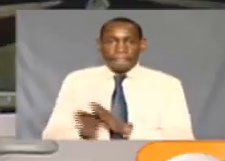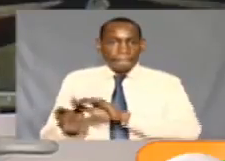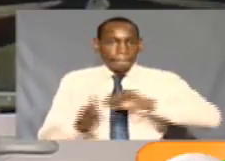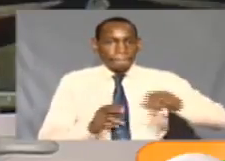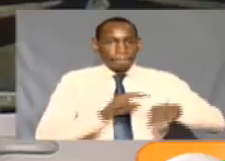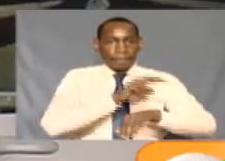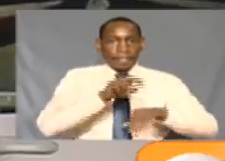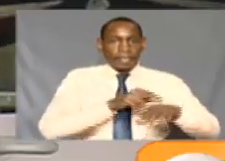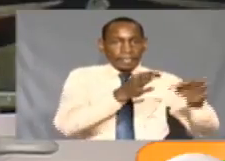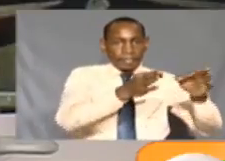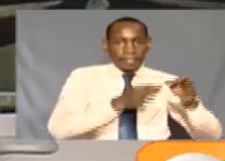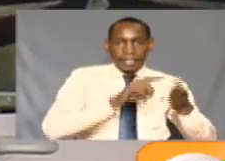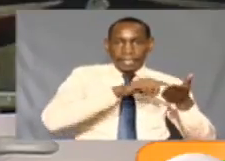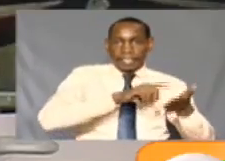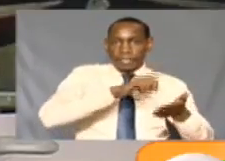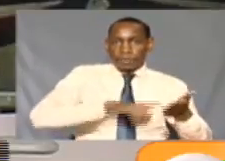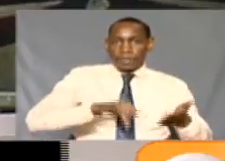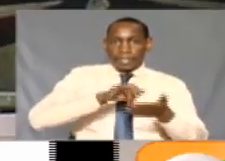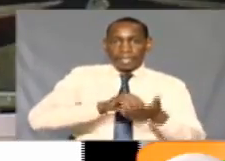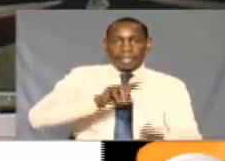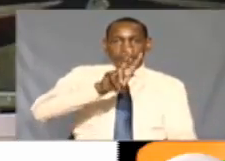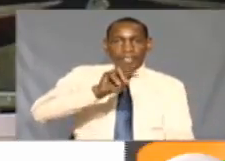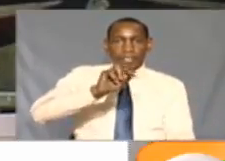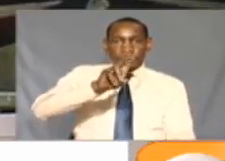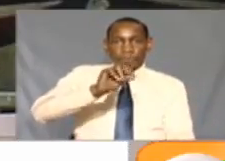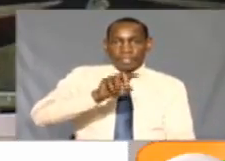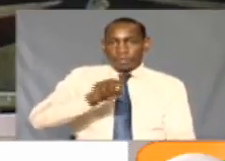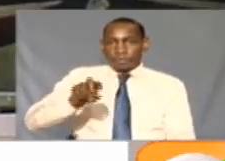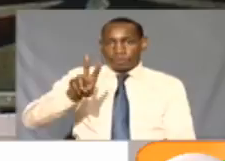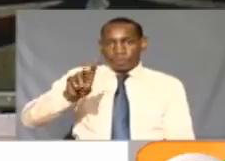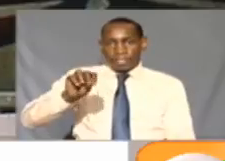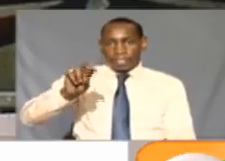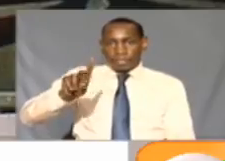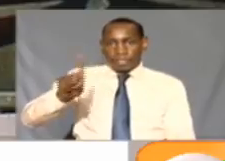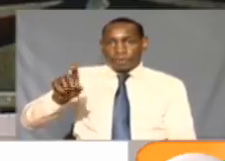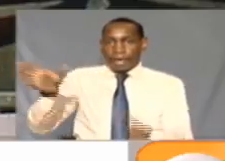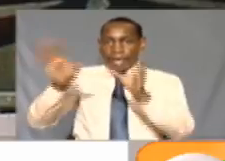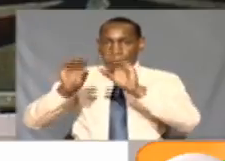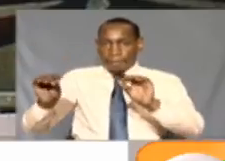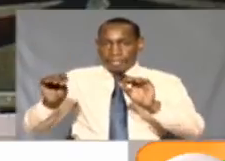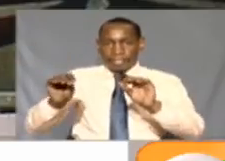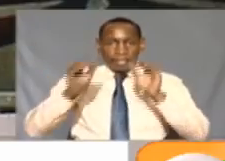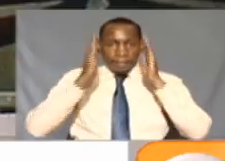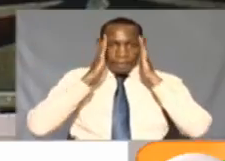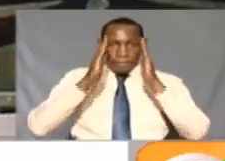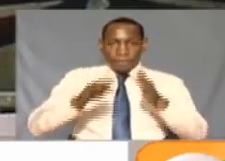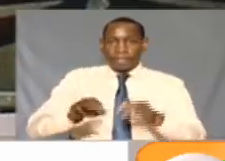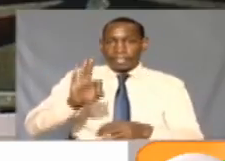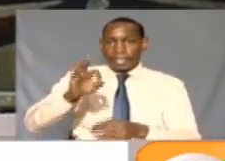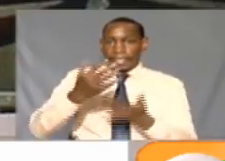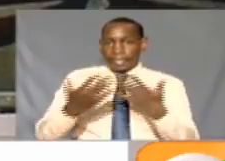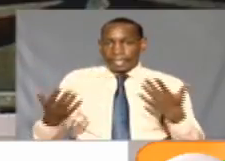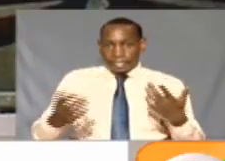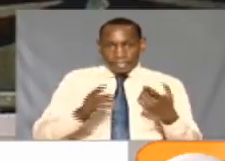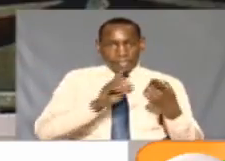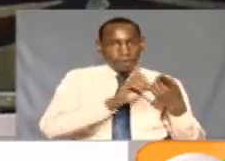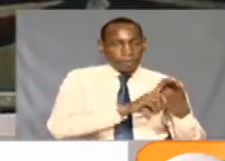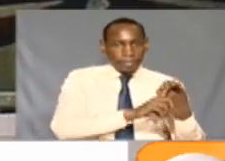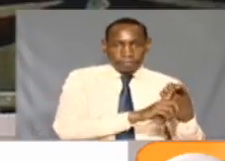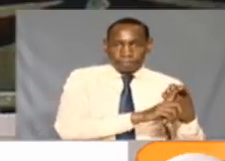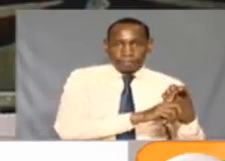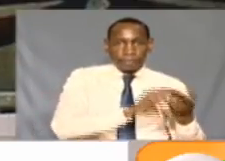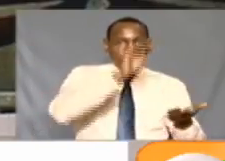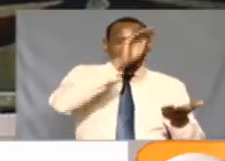The National Treasury insists that its 2020-2021 budget is centered on three things. One,